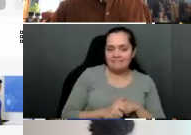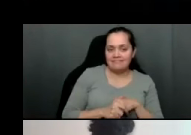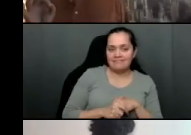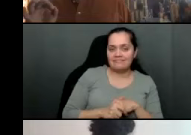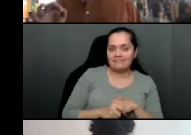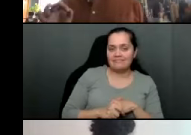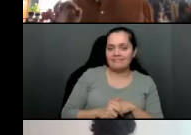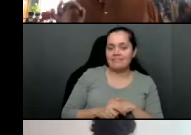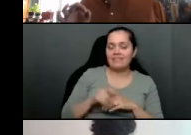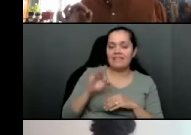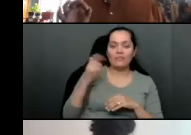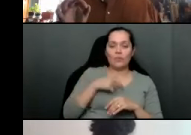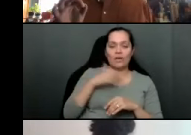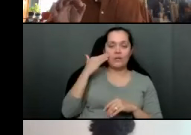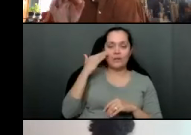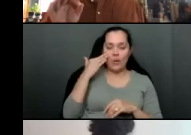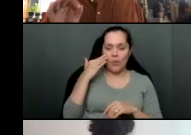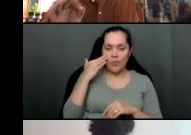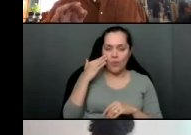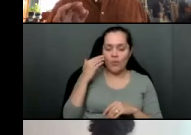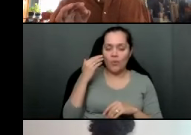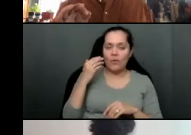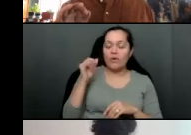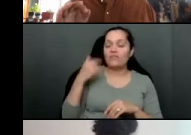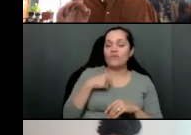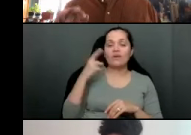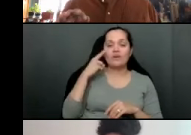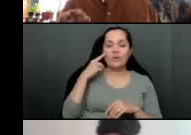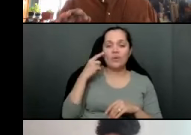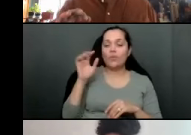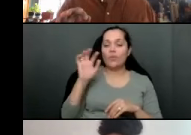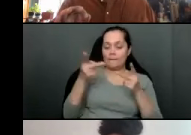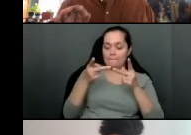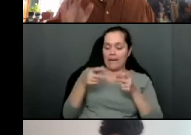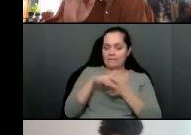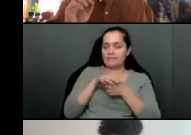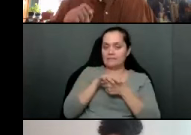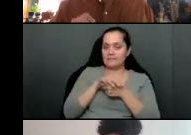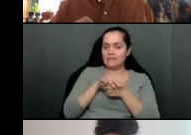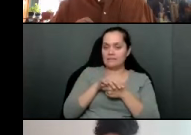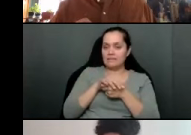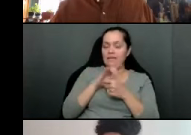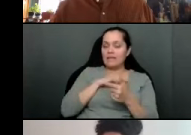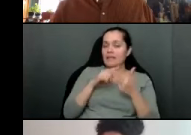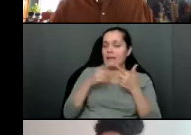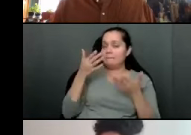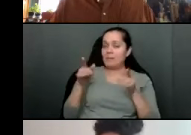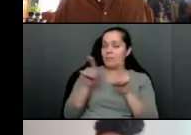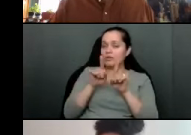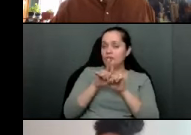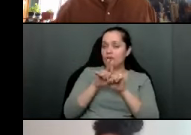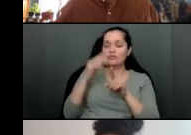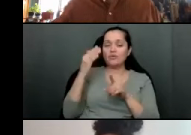If we're going to know, if we're going to know where places are, maybe we should also be